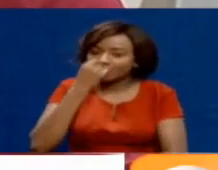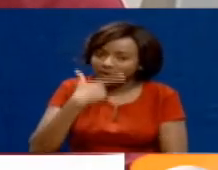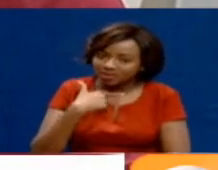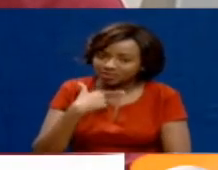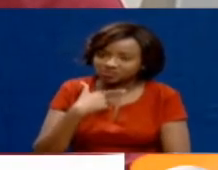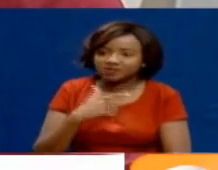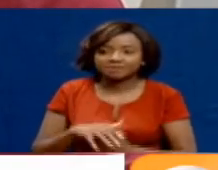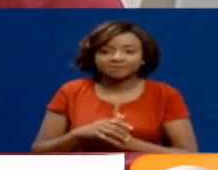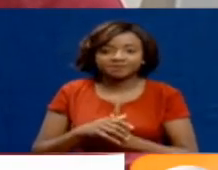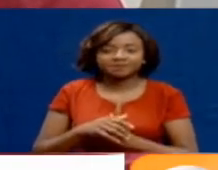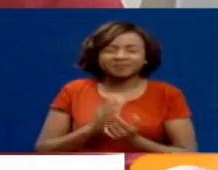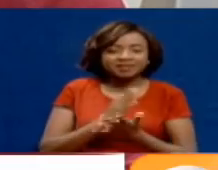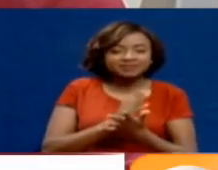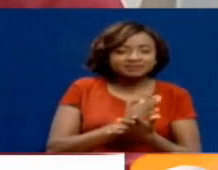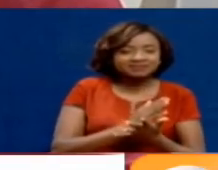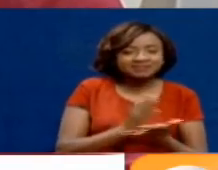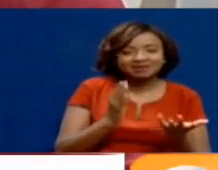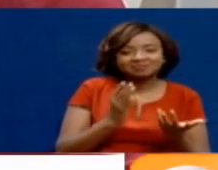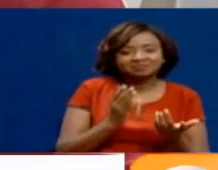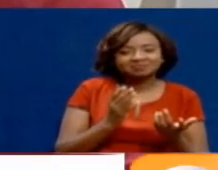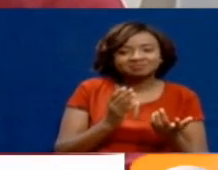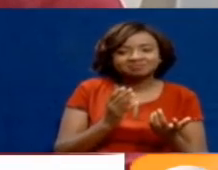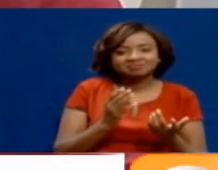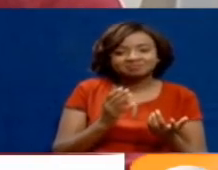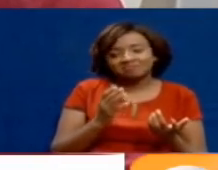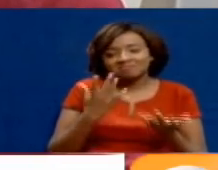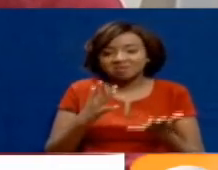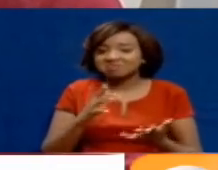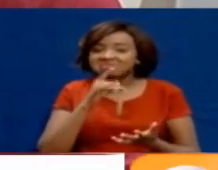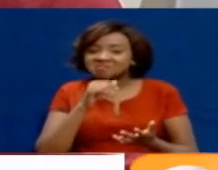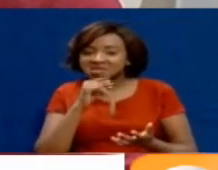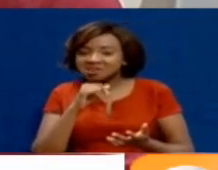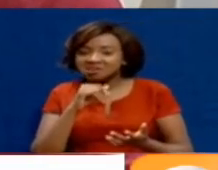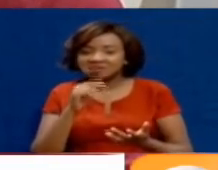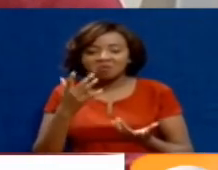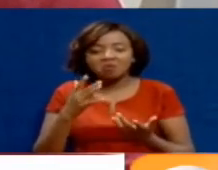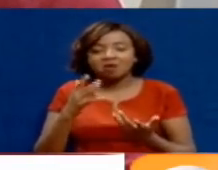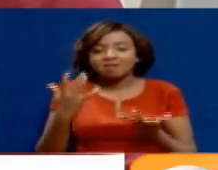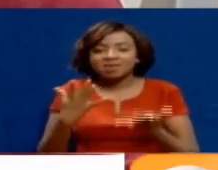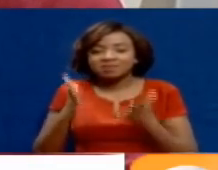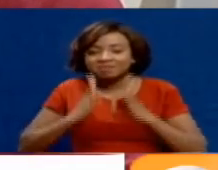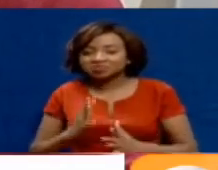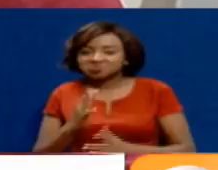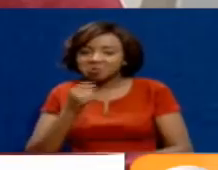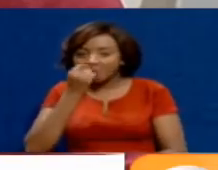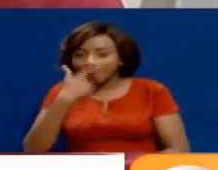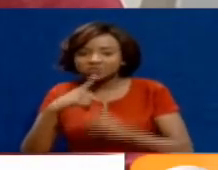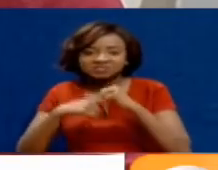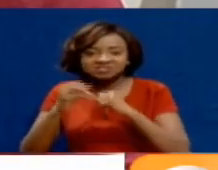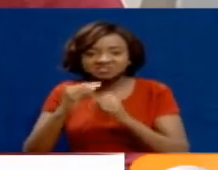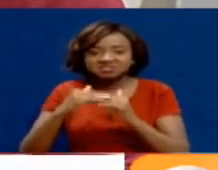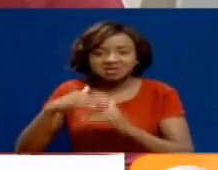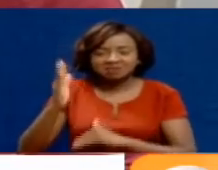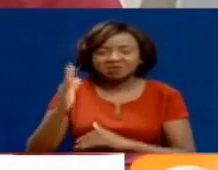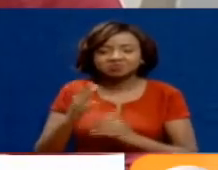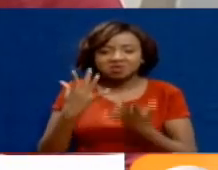men are more likely to get severe disease than women. Right. But also people older than 60 years, people with some underlying conditions